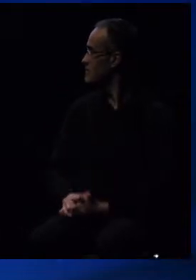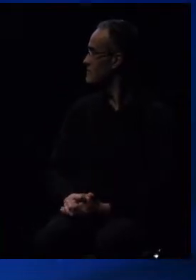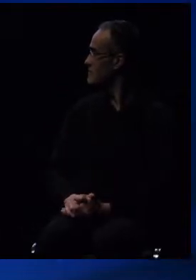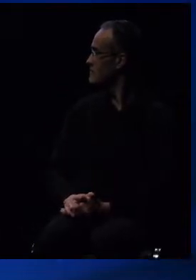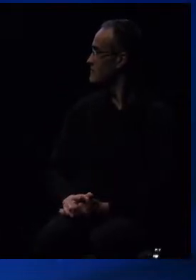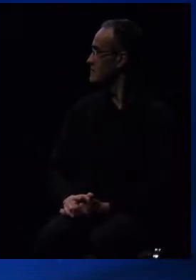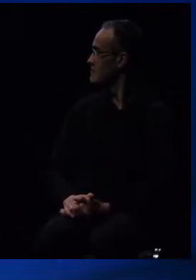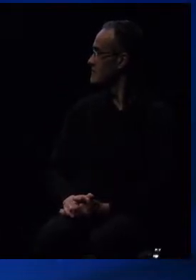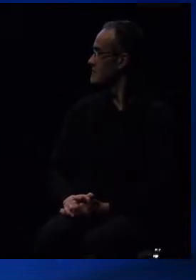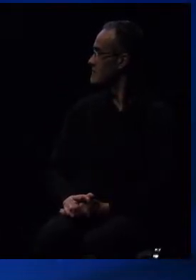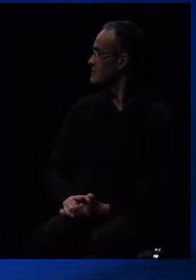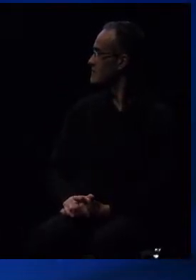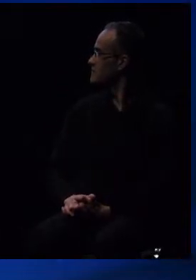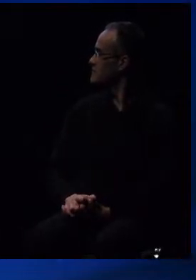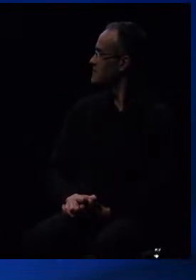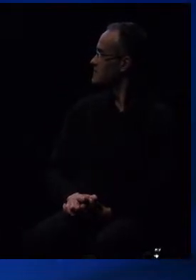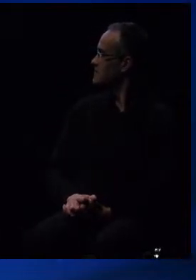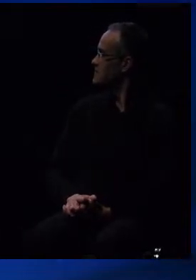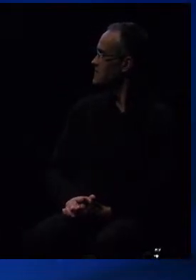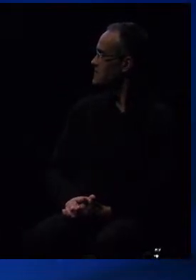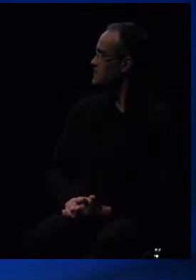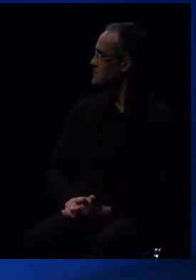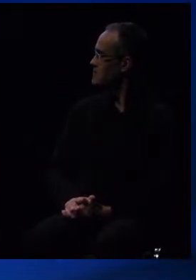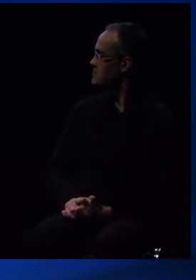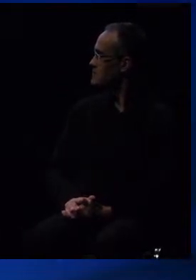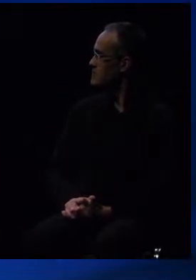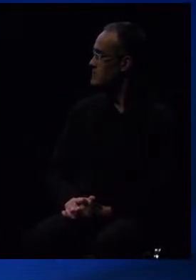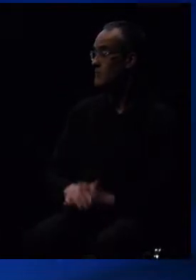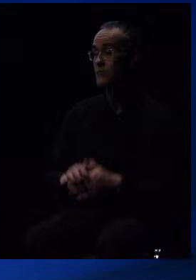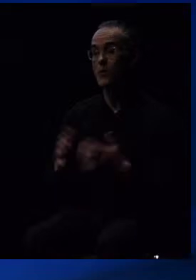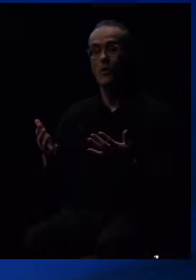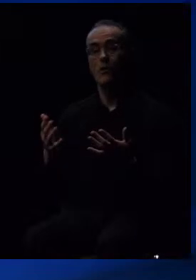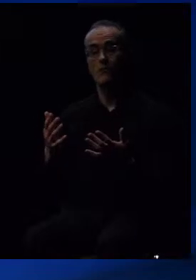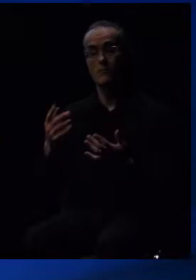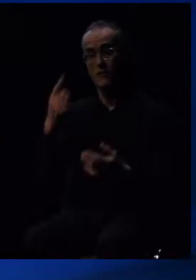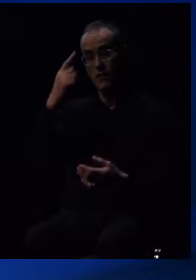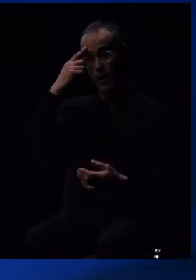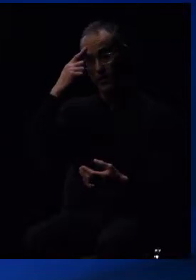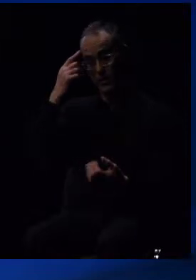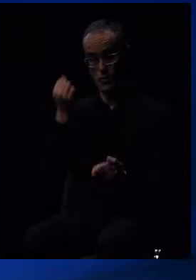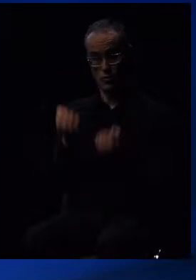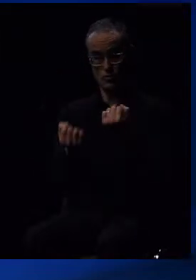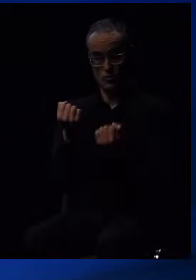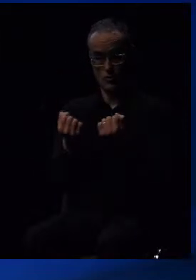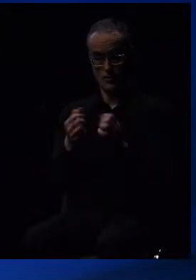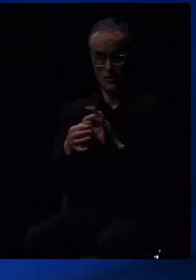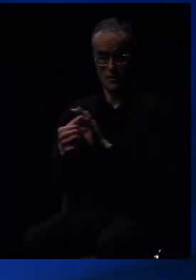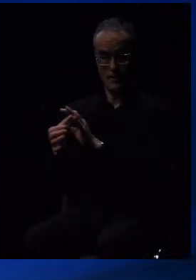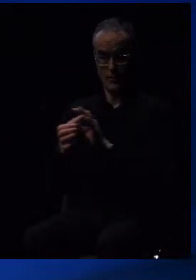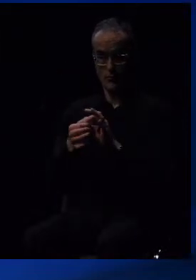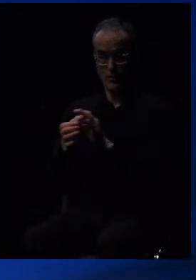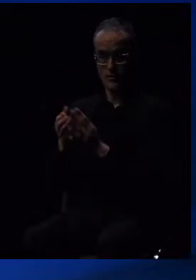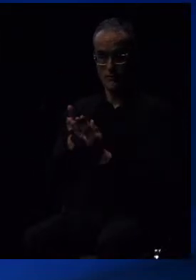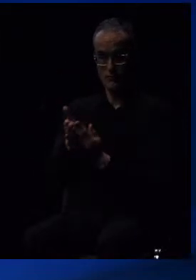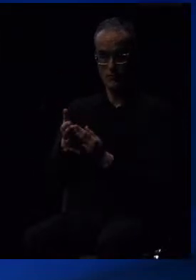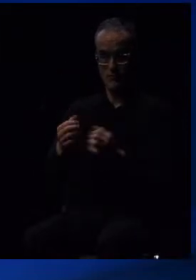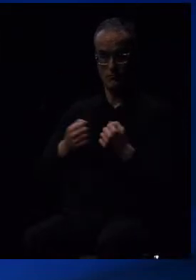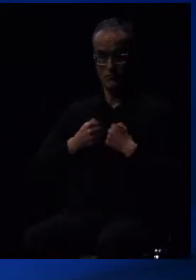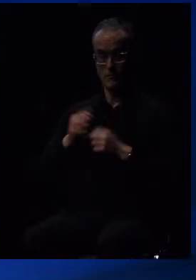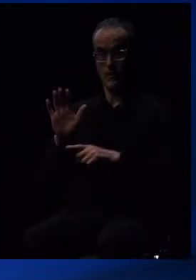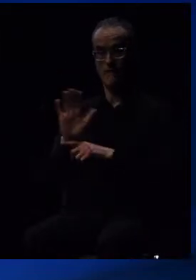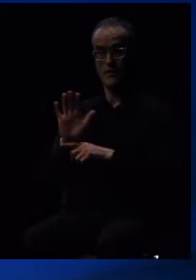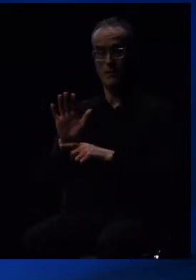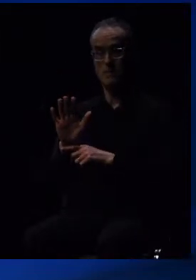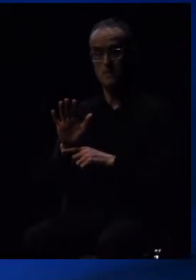Too long. Well, I think you can judge our collaboration by the films we've been